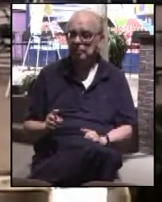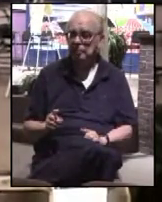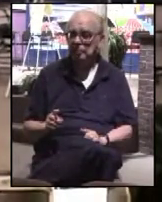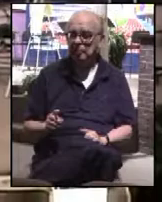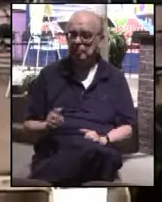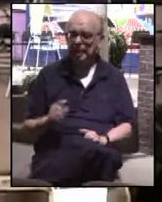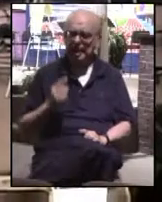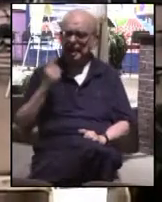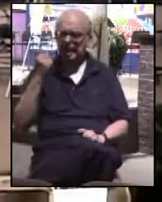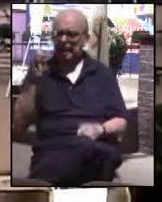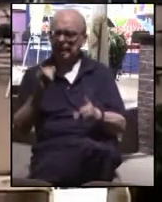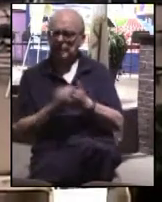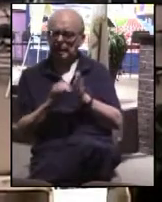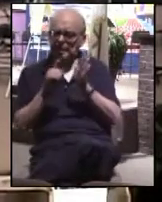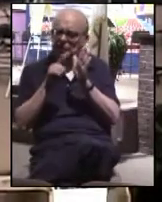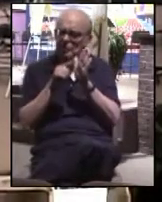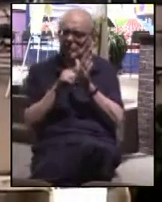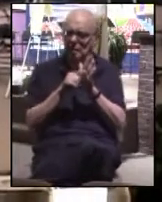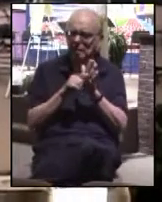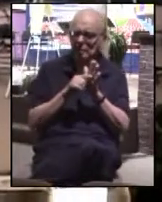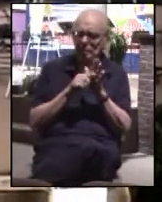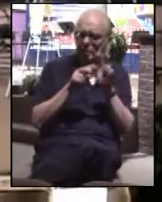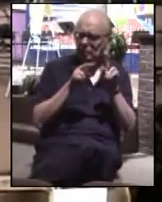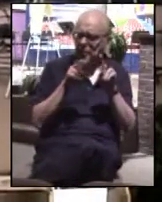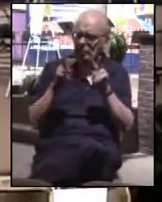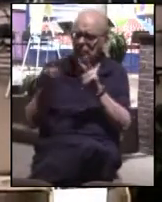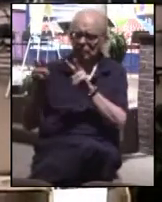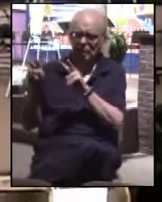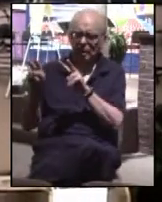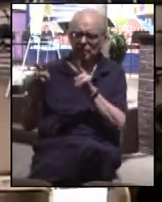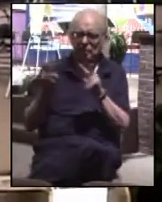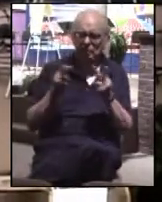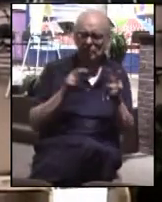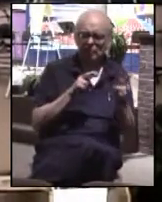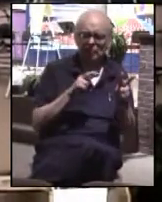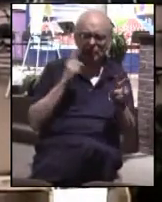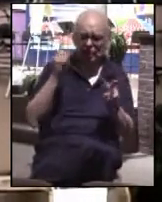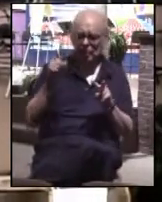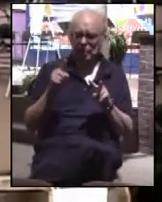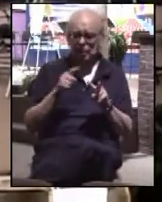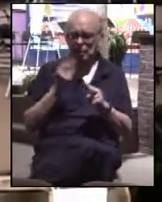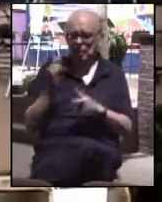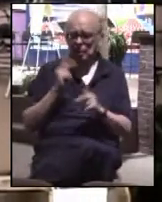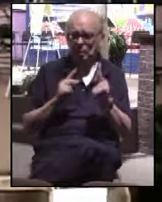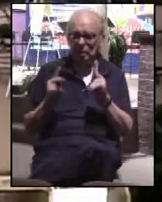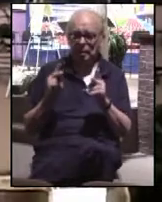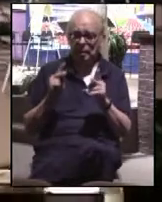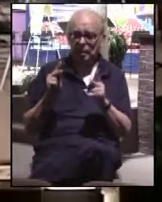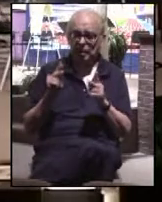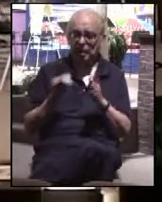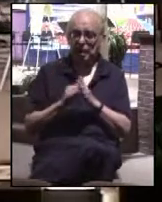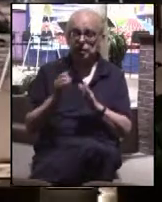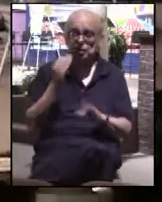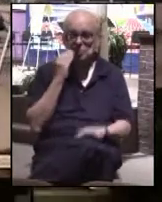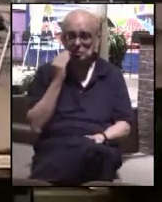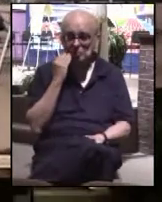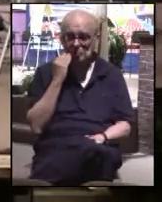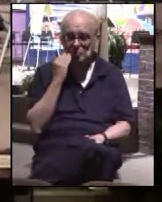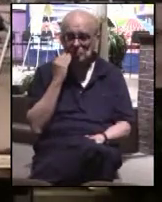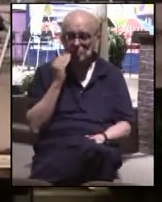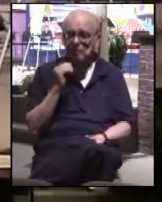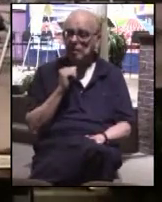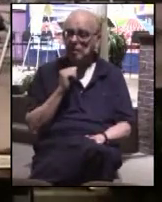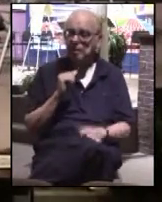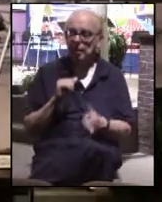you think about it for a minute and look around think of all the people that you know that are here